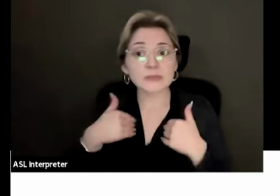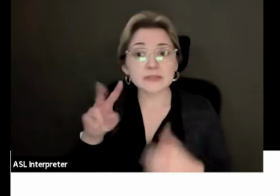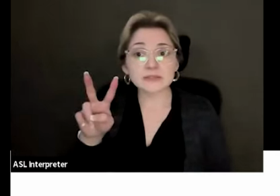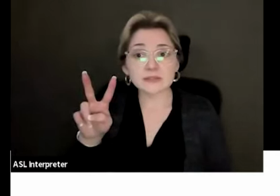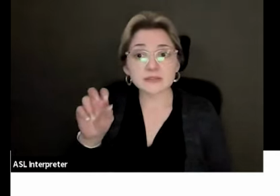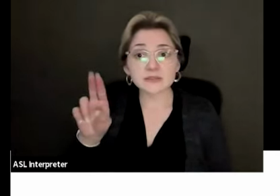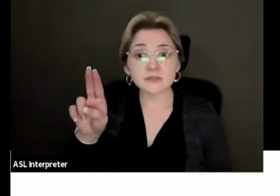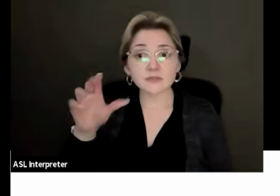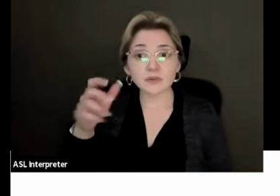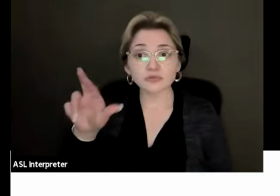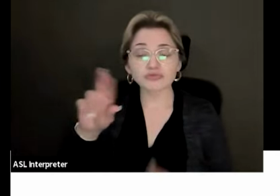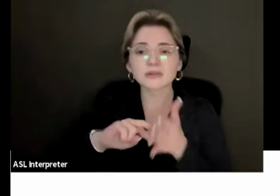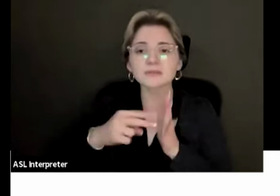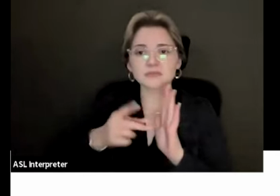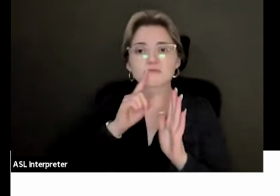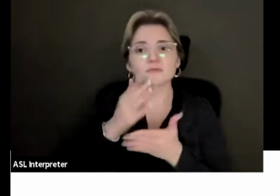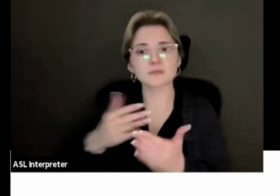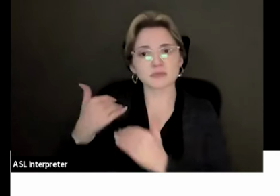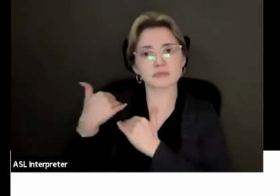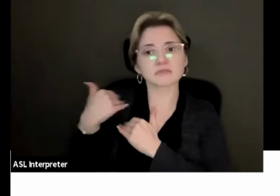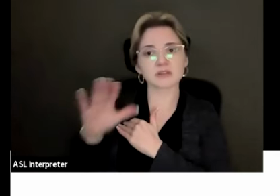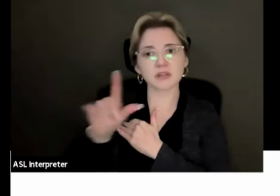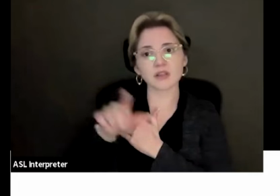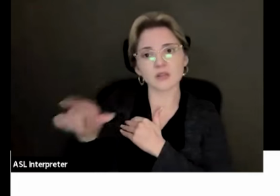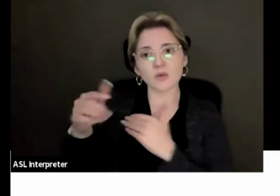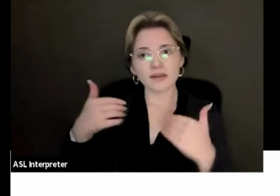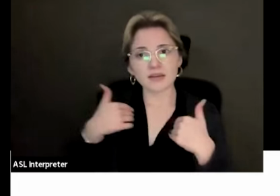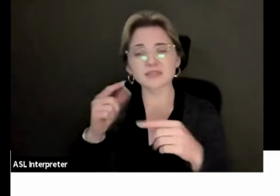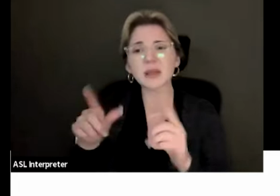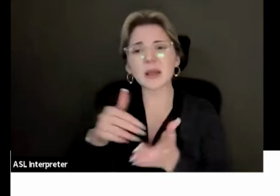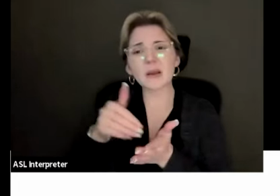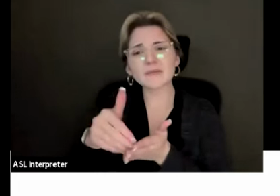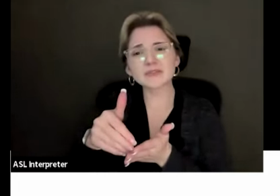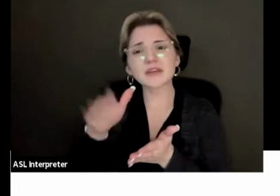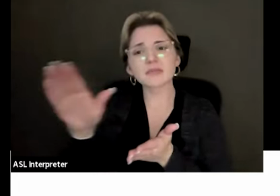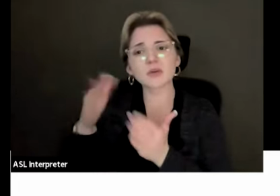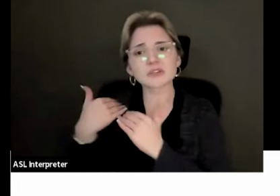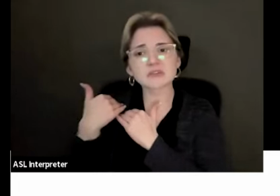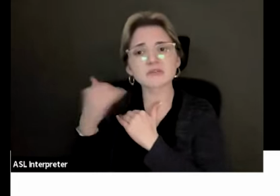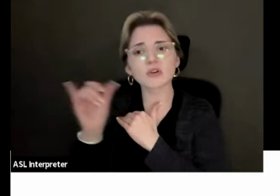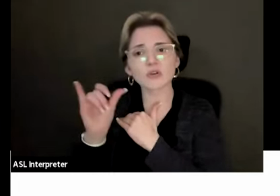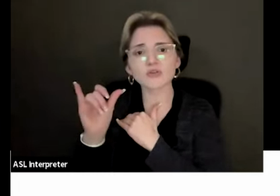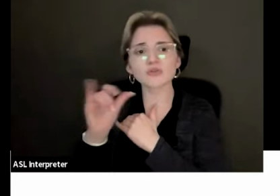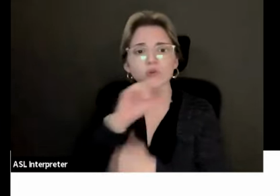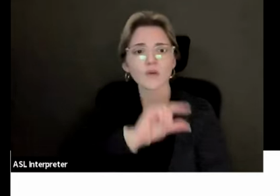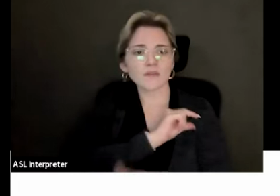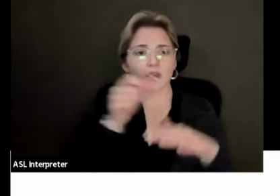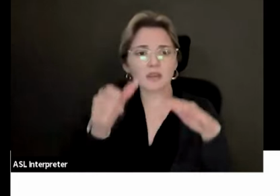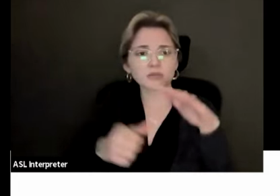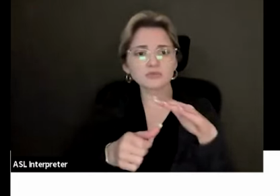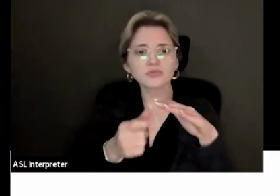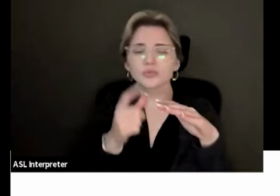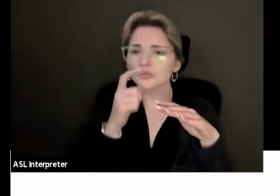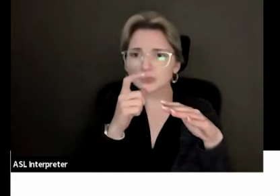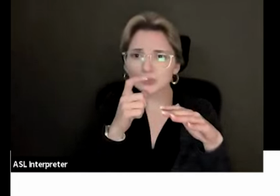are some responsibilities that their landlord has, but often the responsibilities also fall under whoever is,